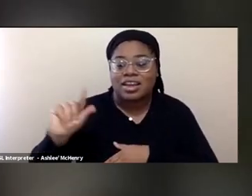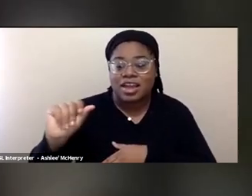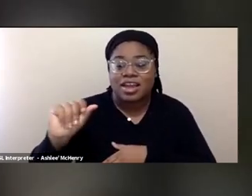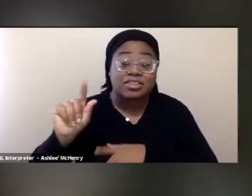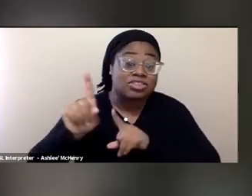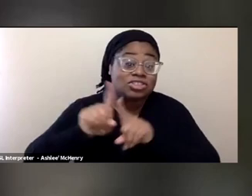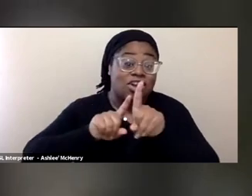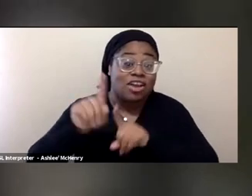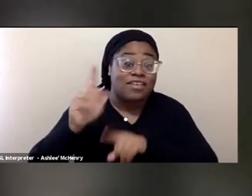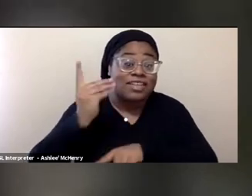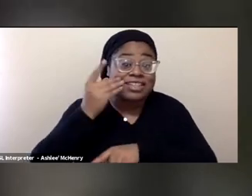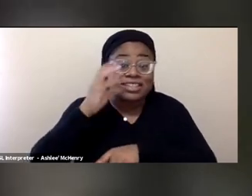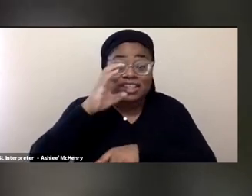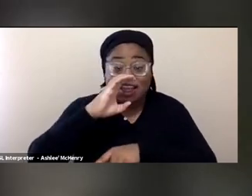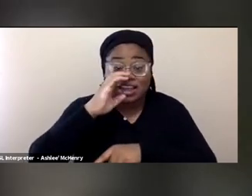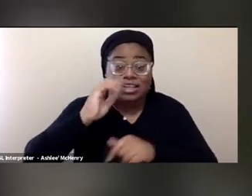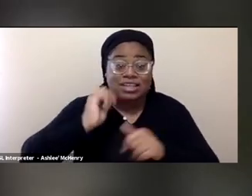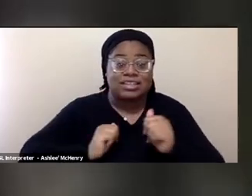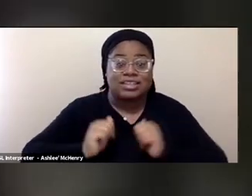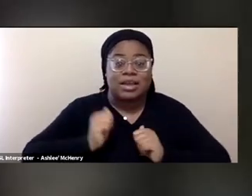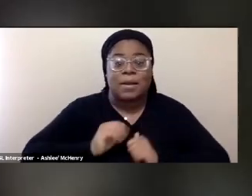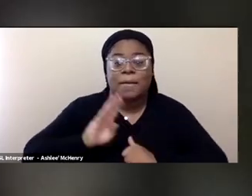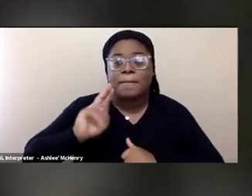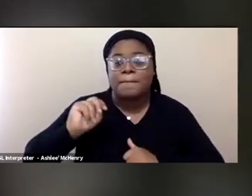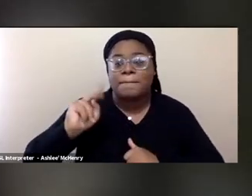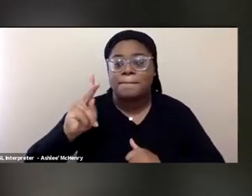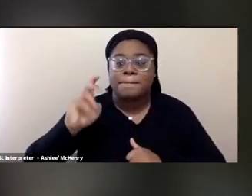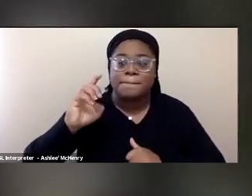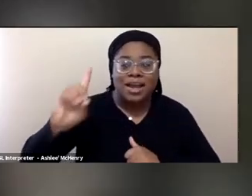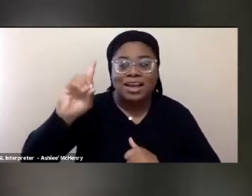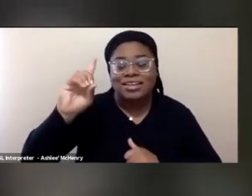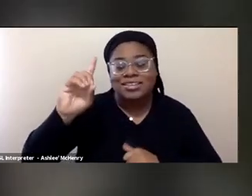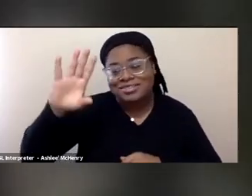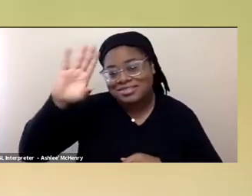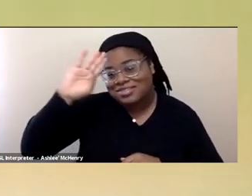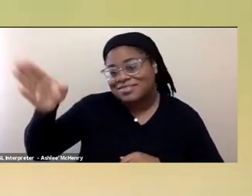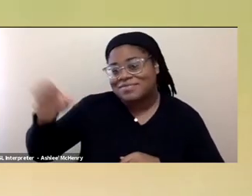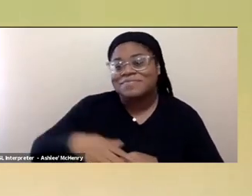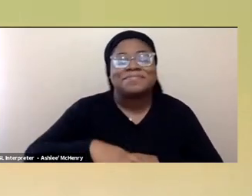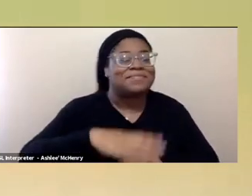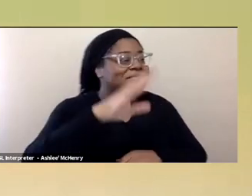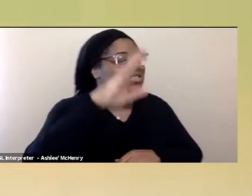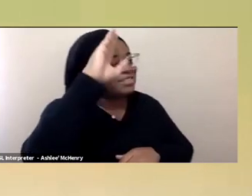Channel's comedy series Bunked. Hi, Miranda. Hi.